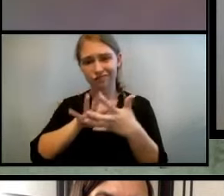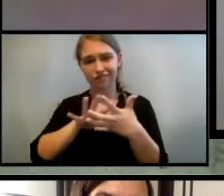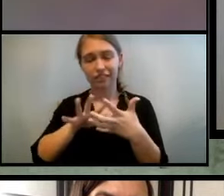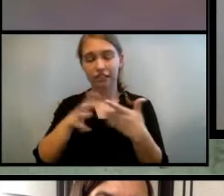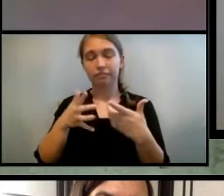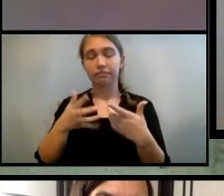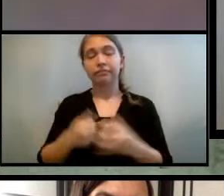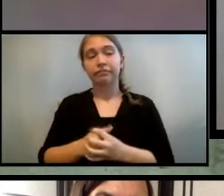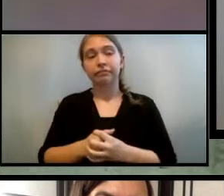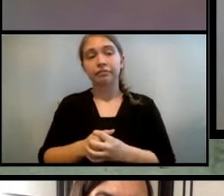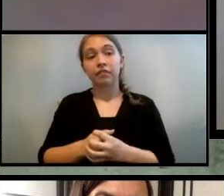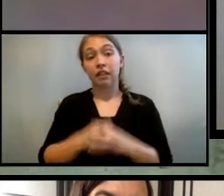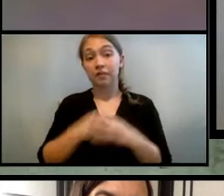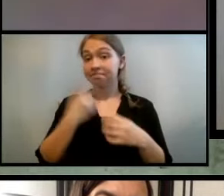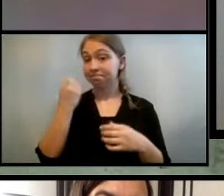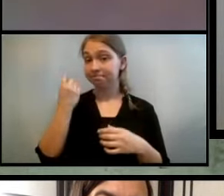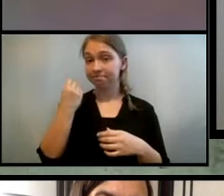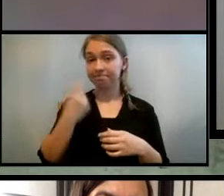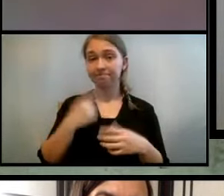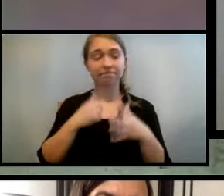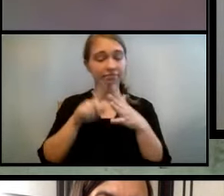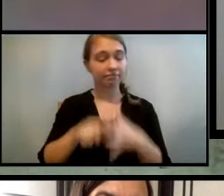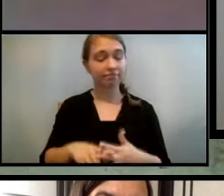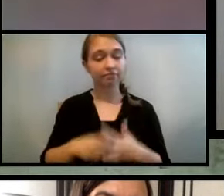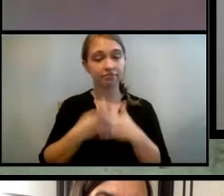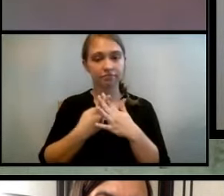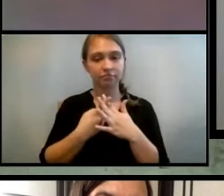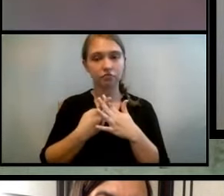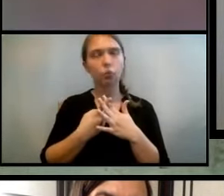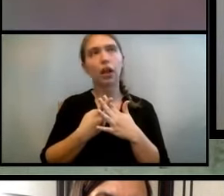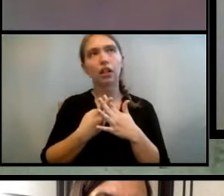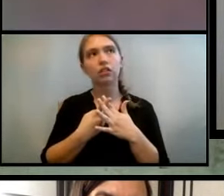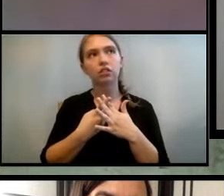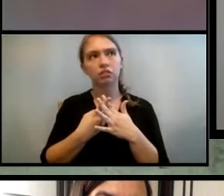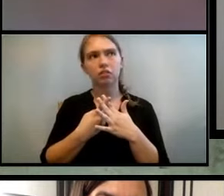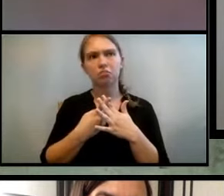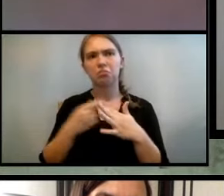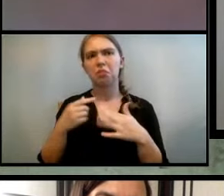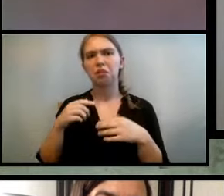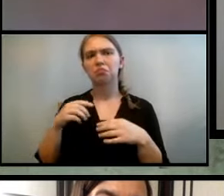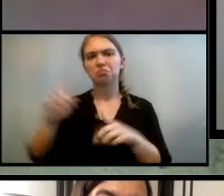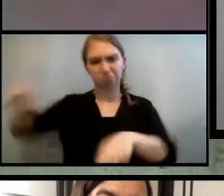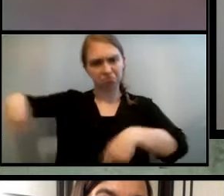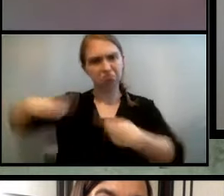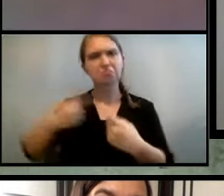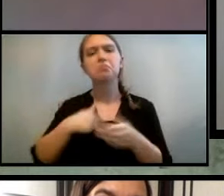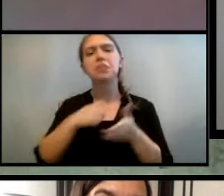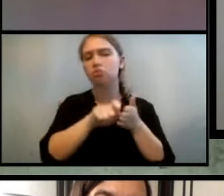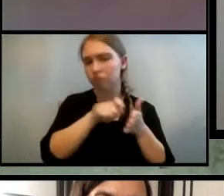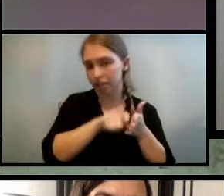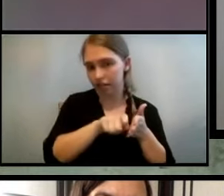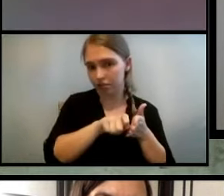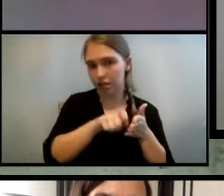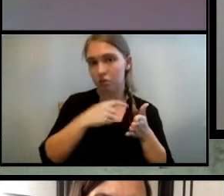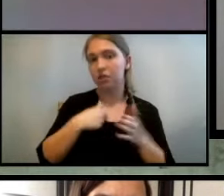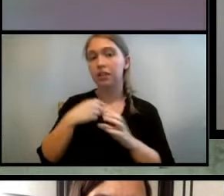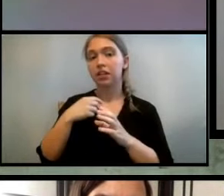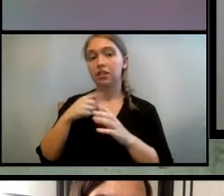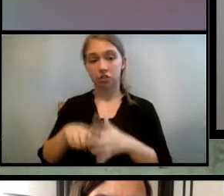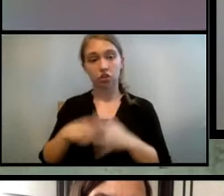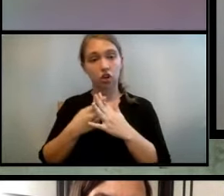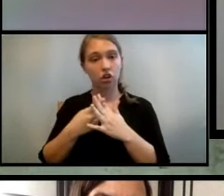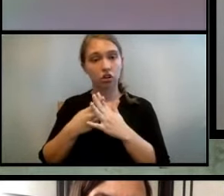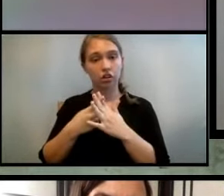I started out as I've been writing my whole life, but when I went into journalism in grad